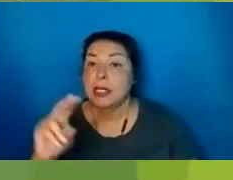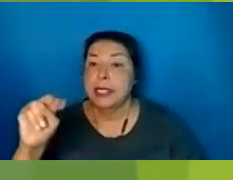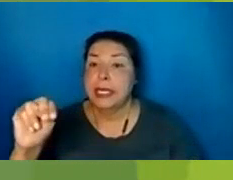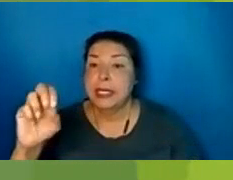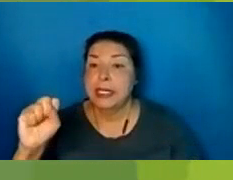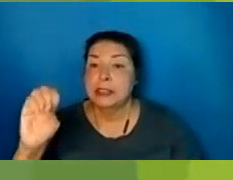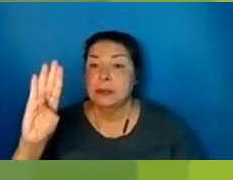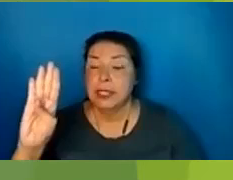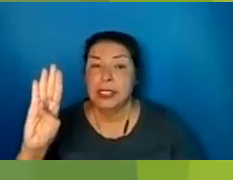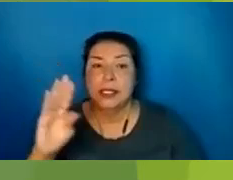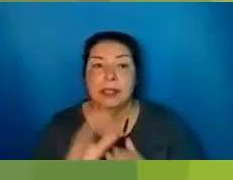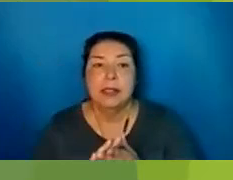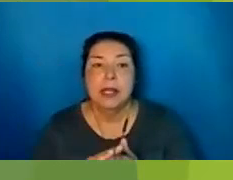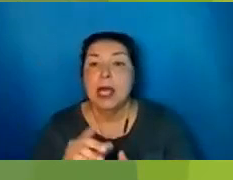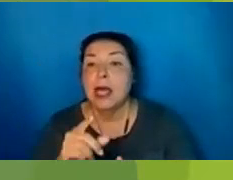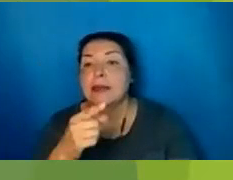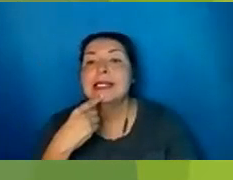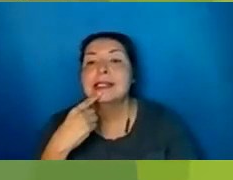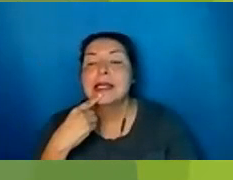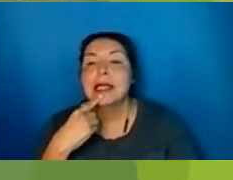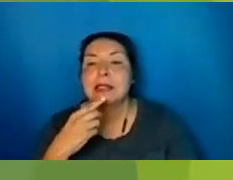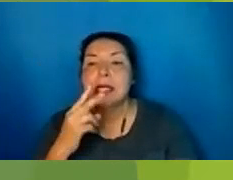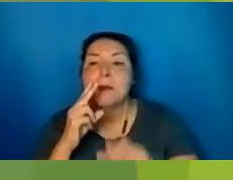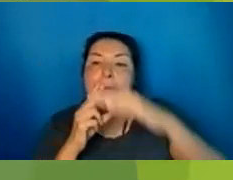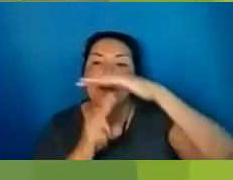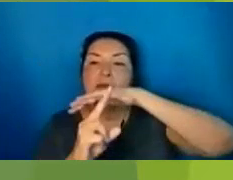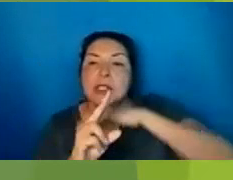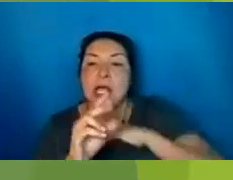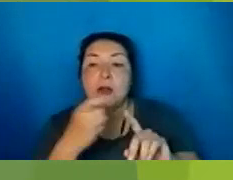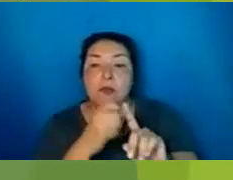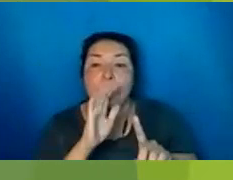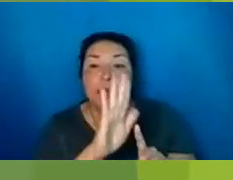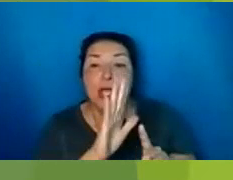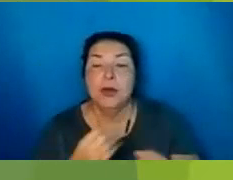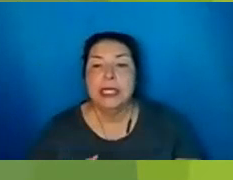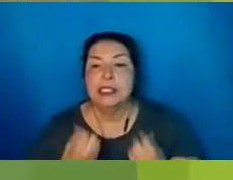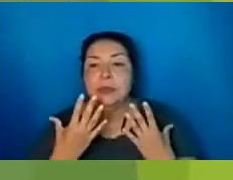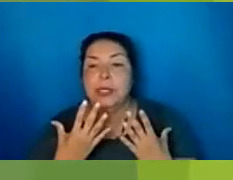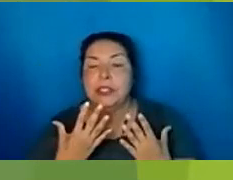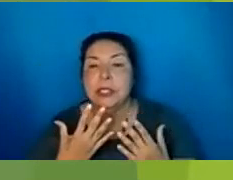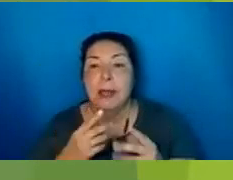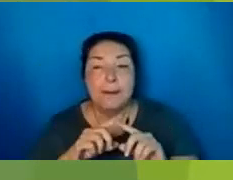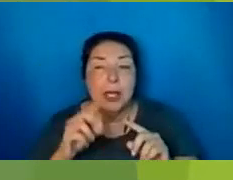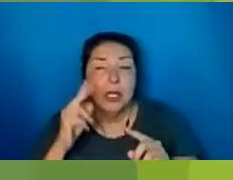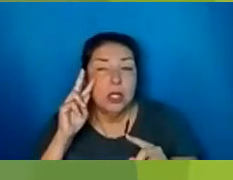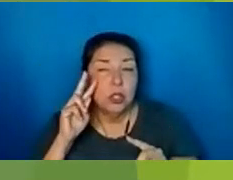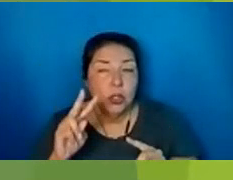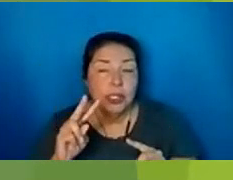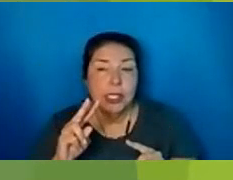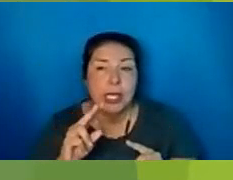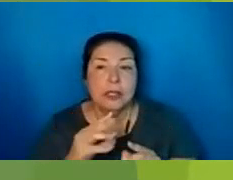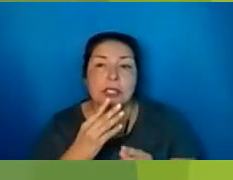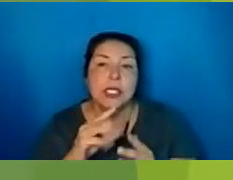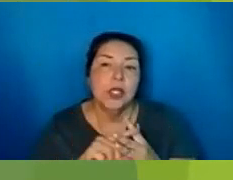they said who prophesy from their own inspiration. But in looking at the original Hebrew, it